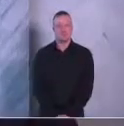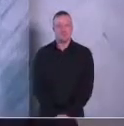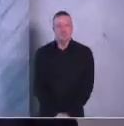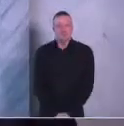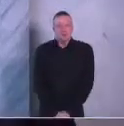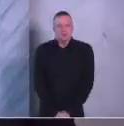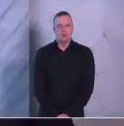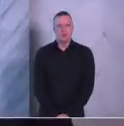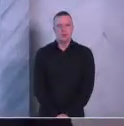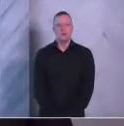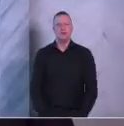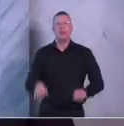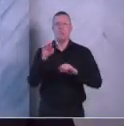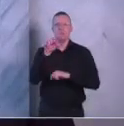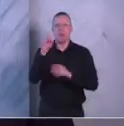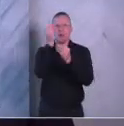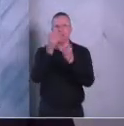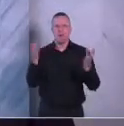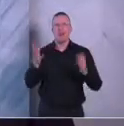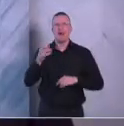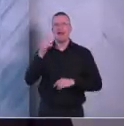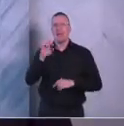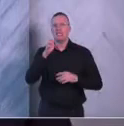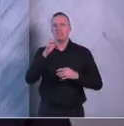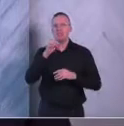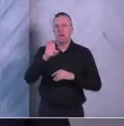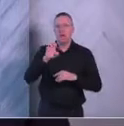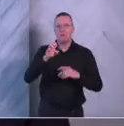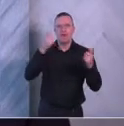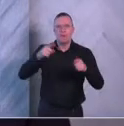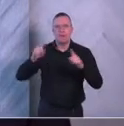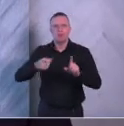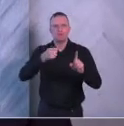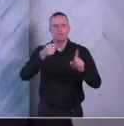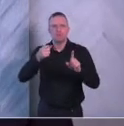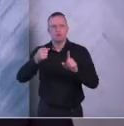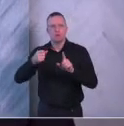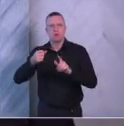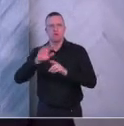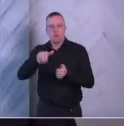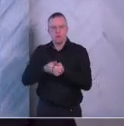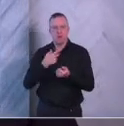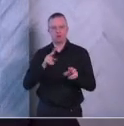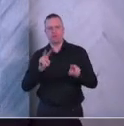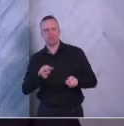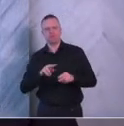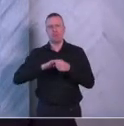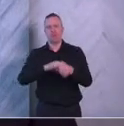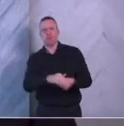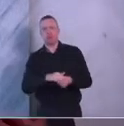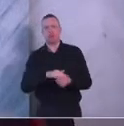According to media reports, hate crimes and incidents motivated by prejudice, discrimination, and